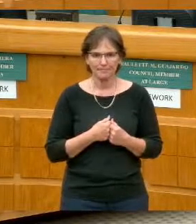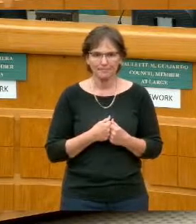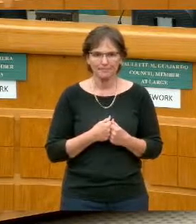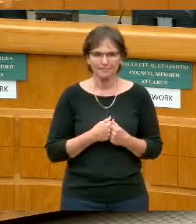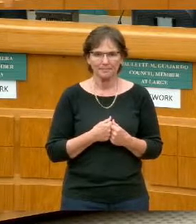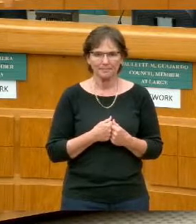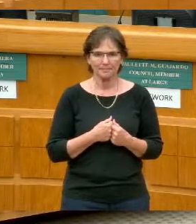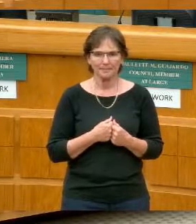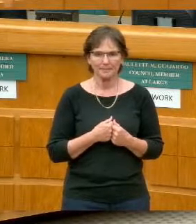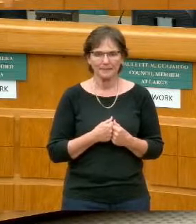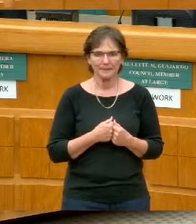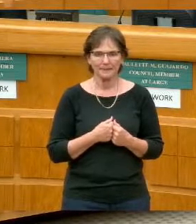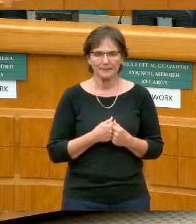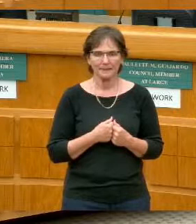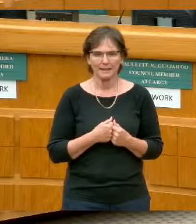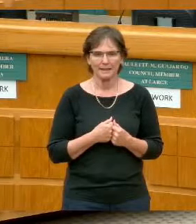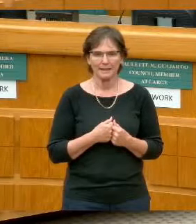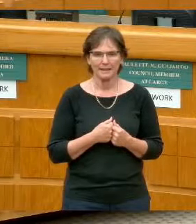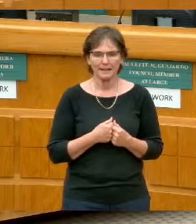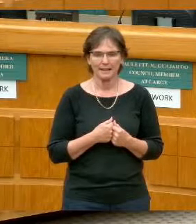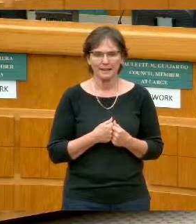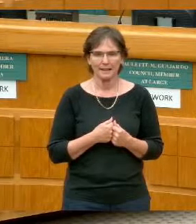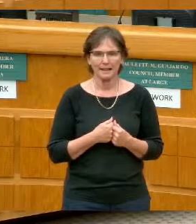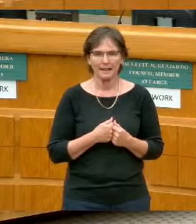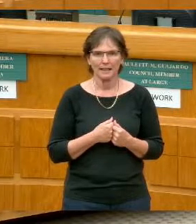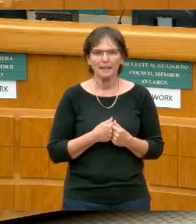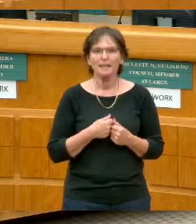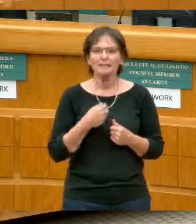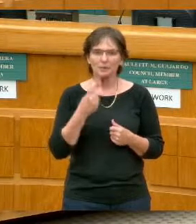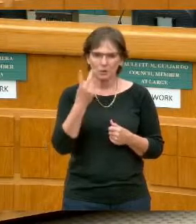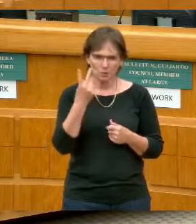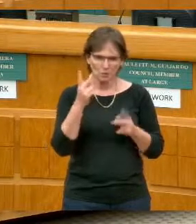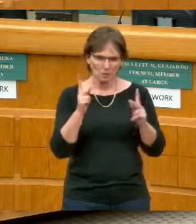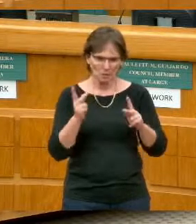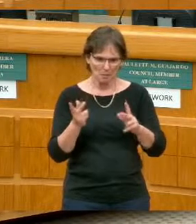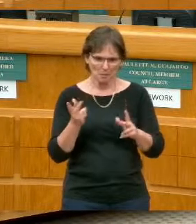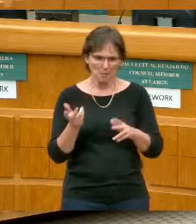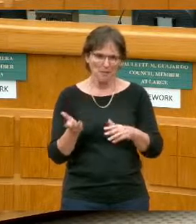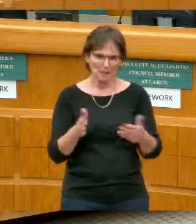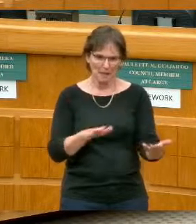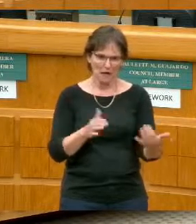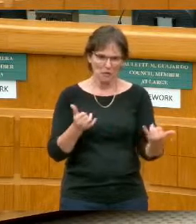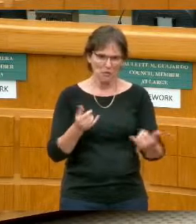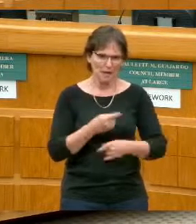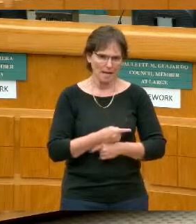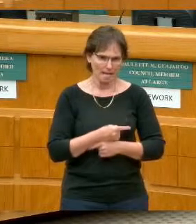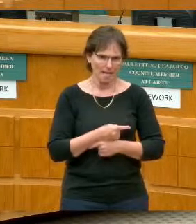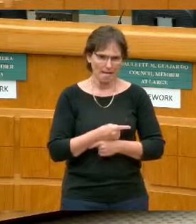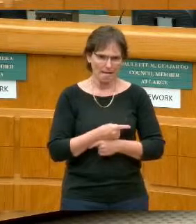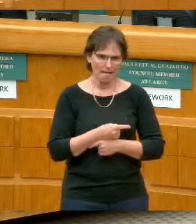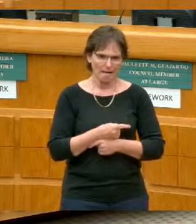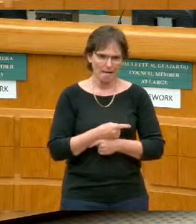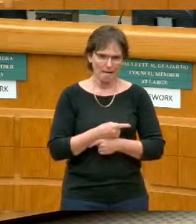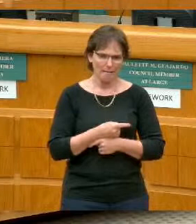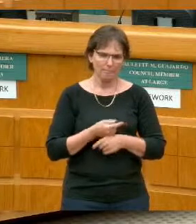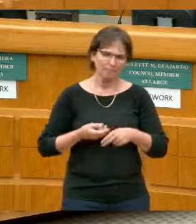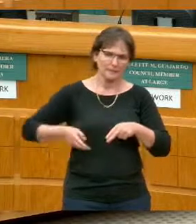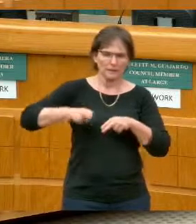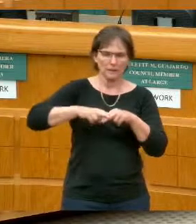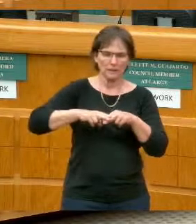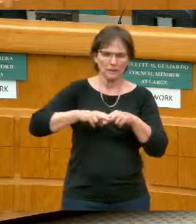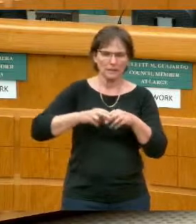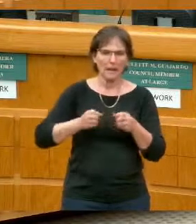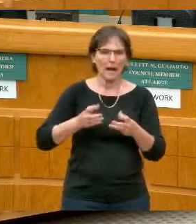We had 2 additional deaths today, which brings our number from 408 to